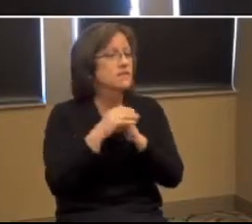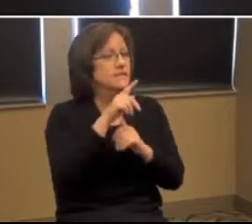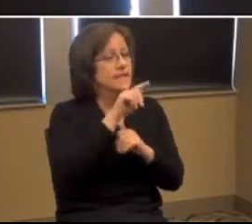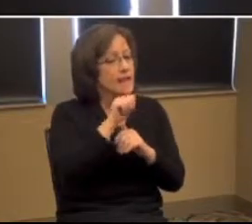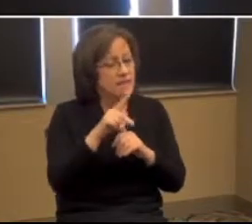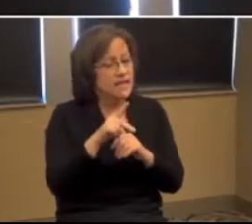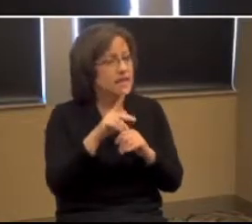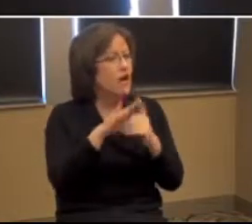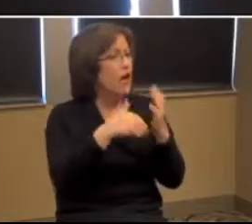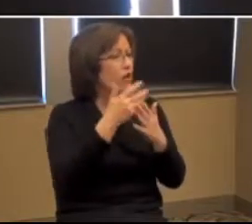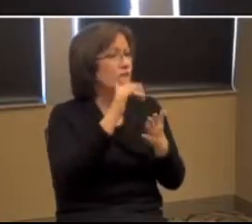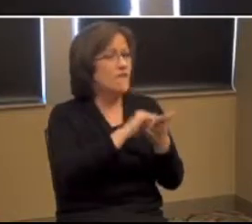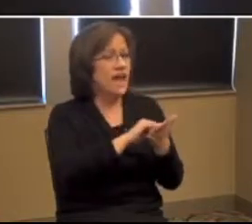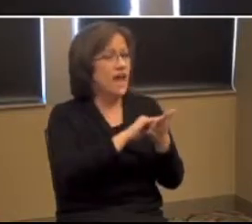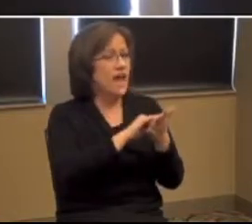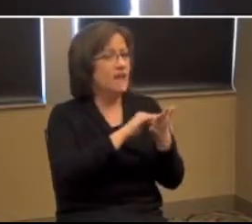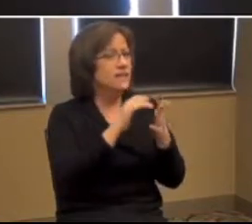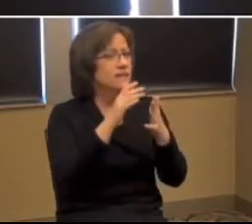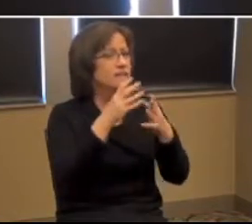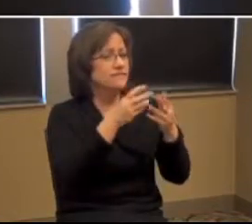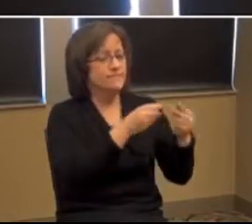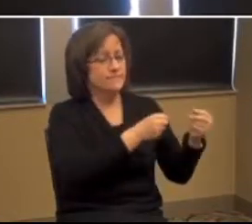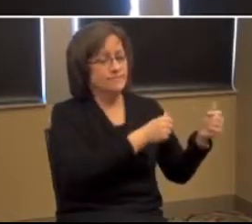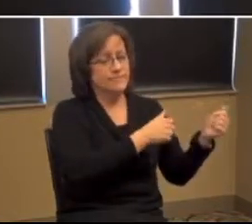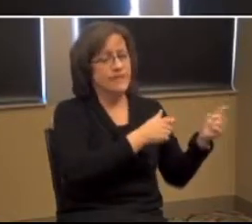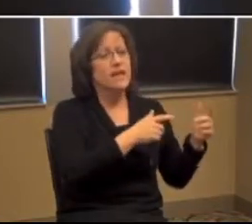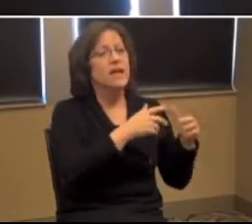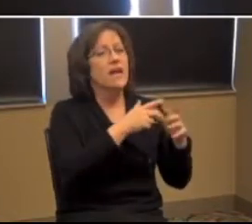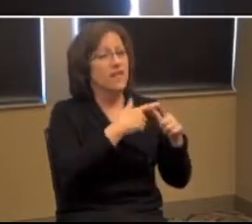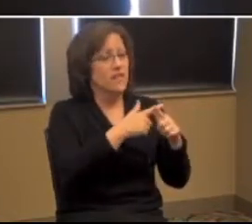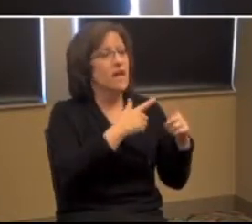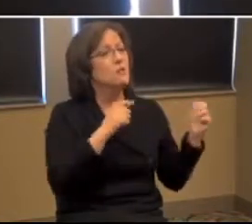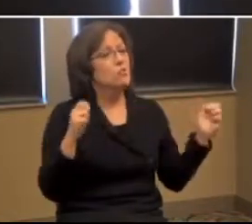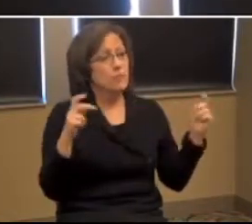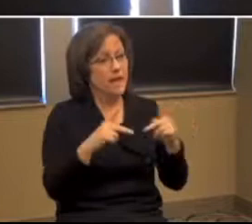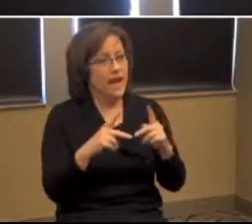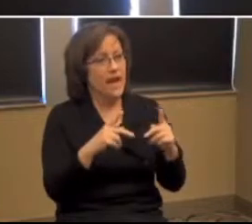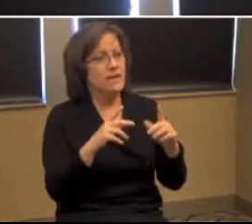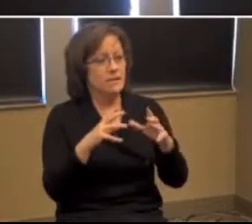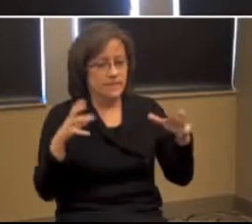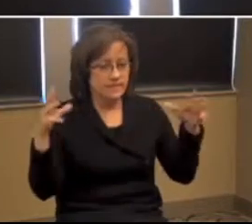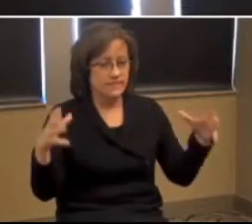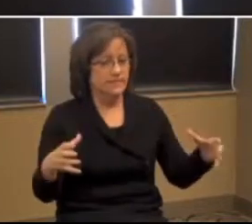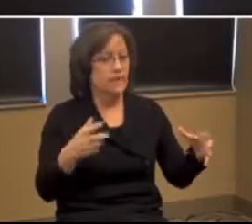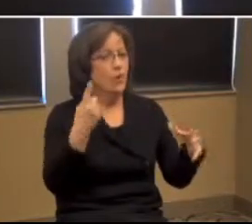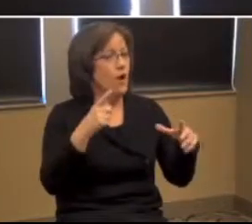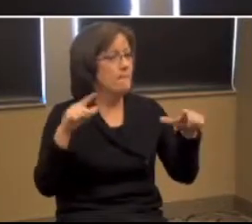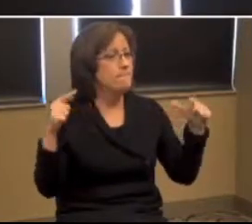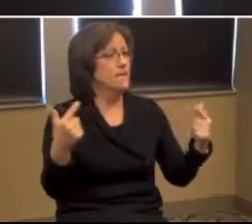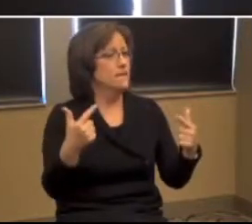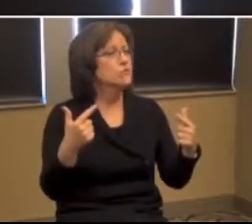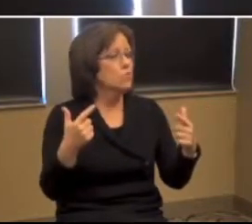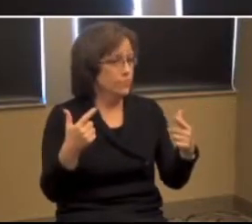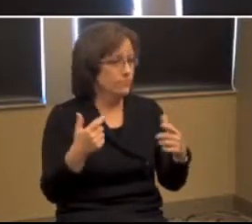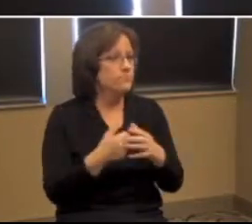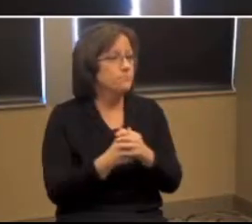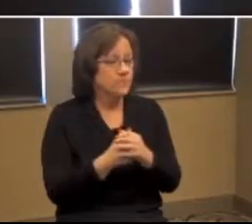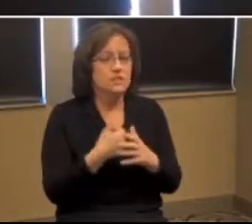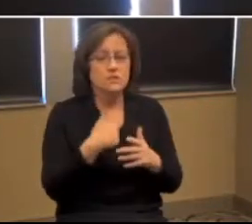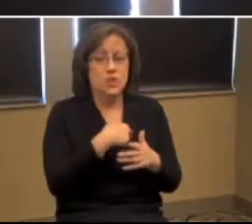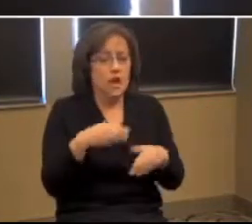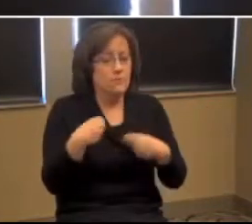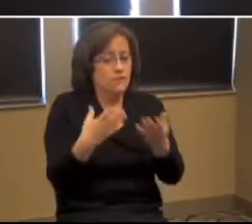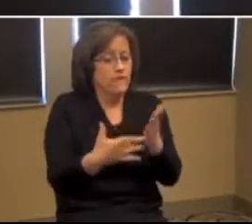fiddled away over the past year, and we came back together as one large entity. So I provide